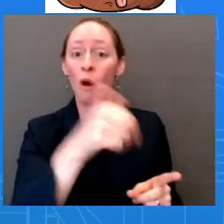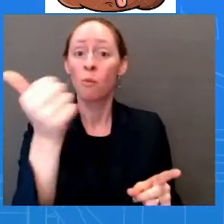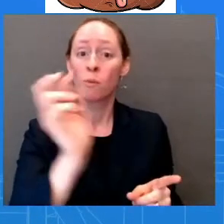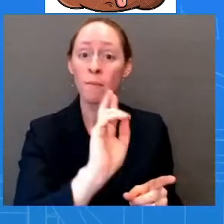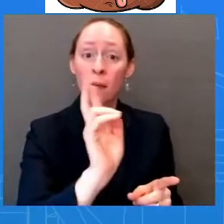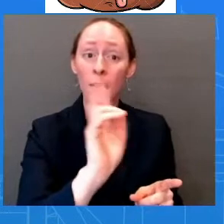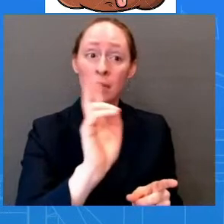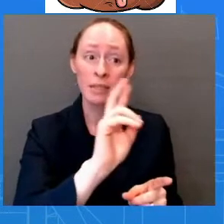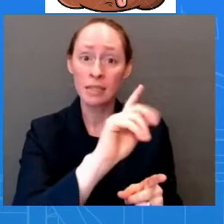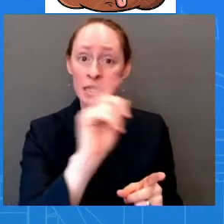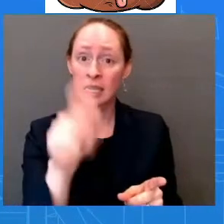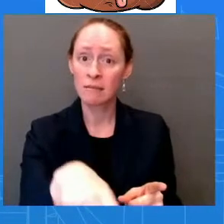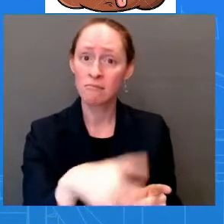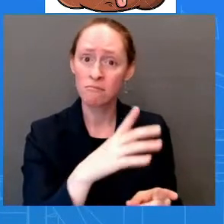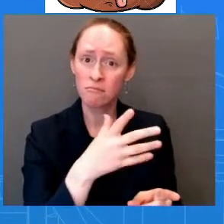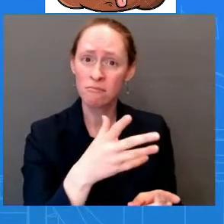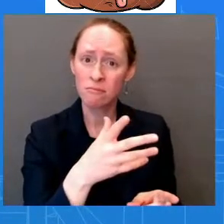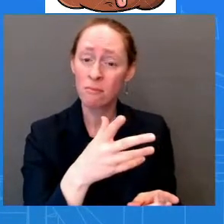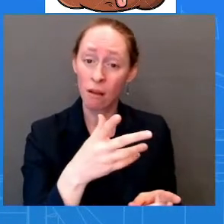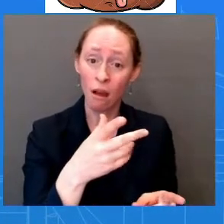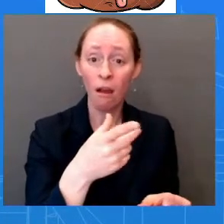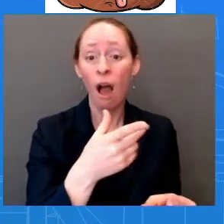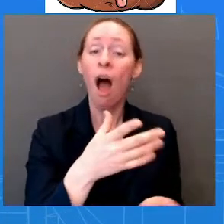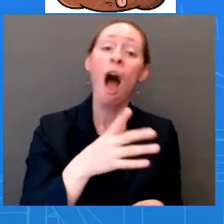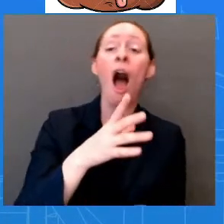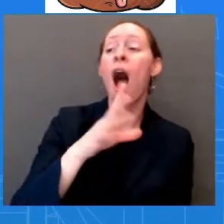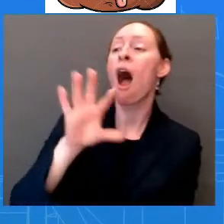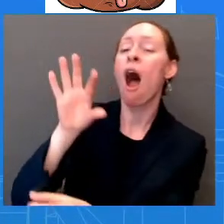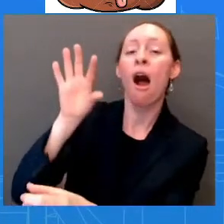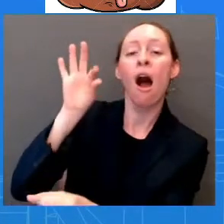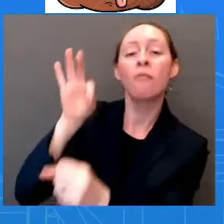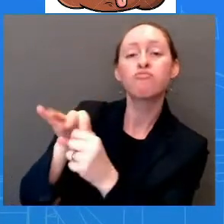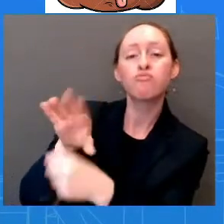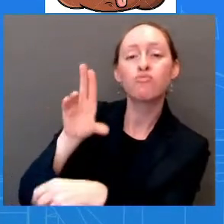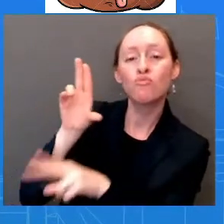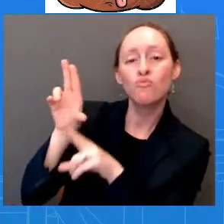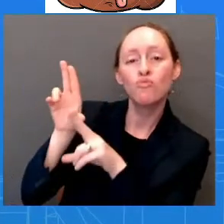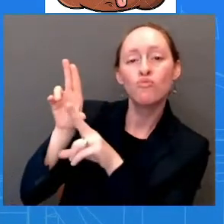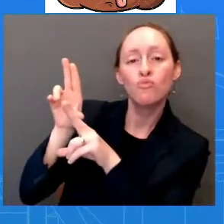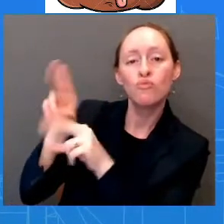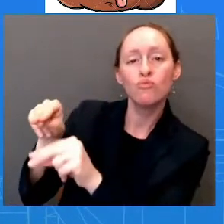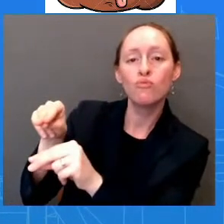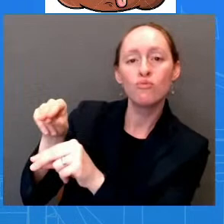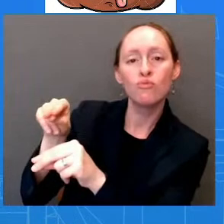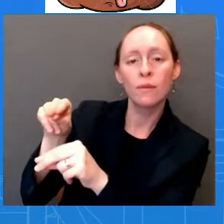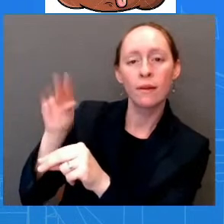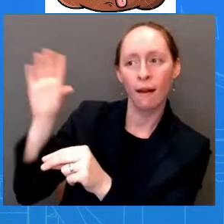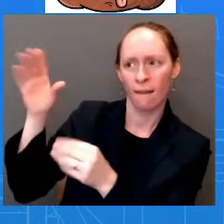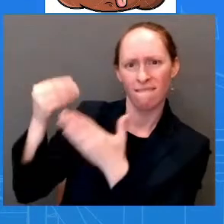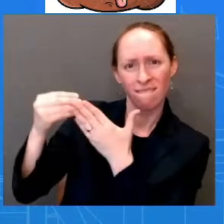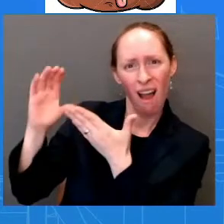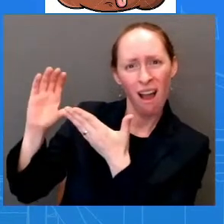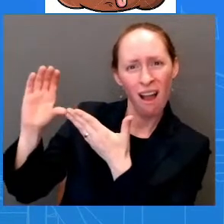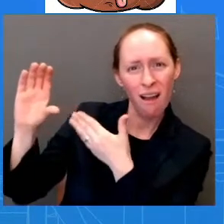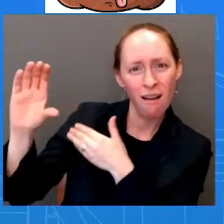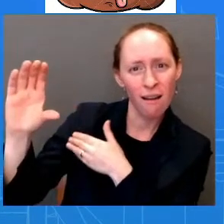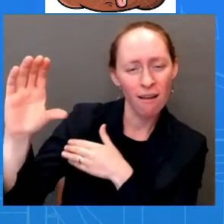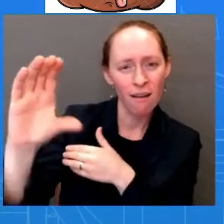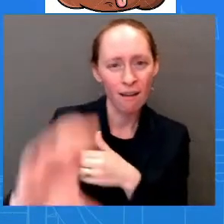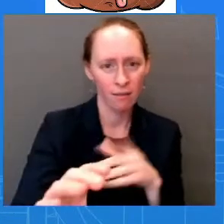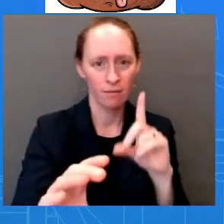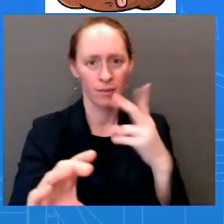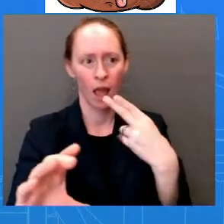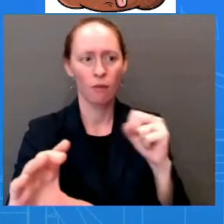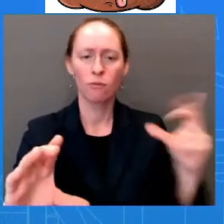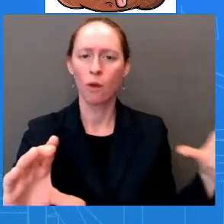for record funding to support the hardworking men and women at the Department of Homeland Security, and whether they'll vote for it when